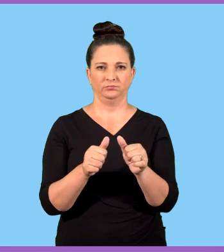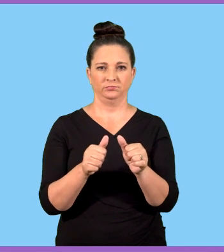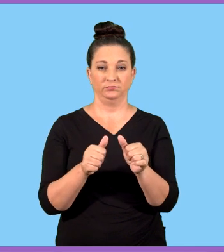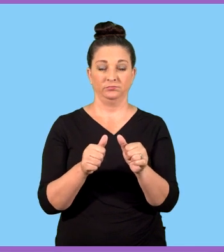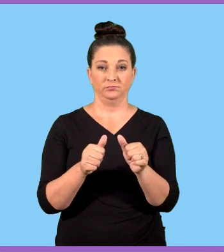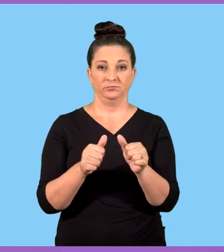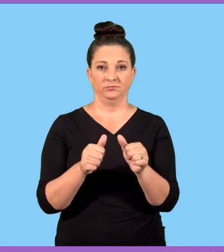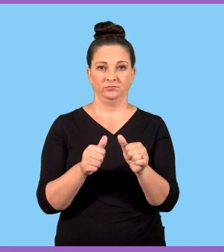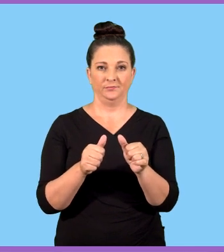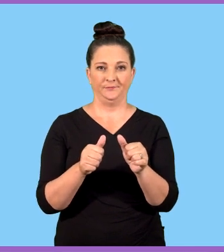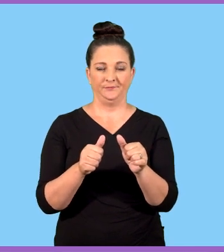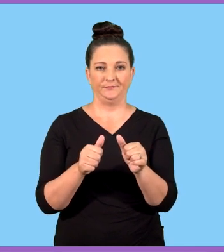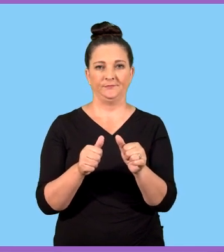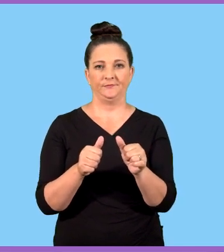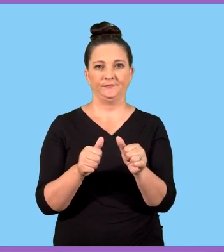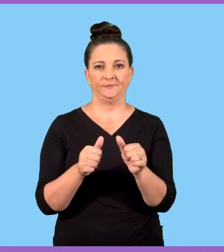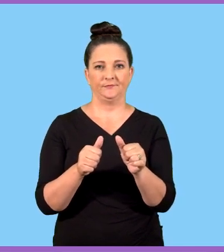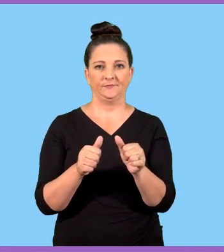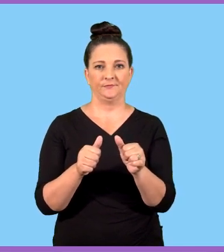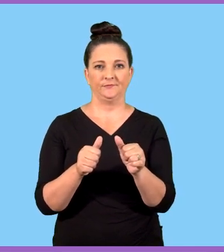way inwards. Excuse me.